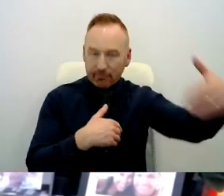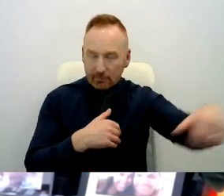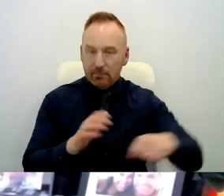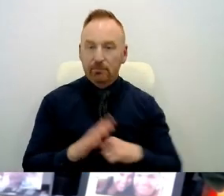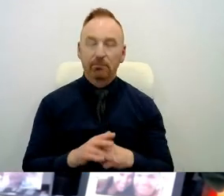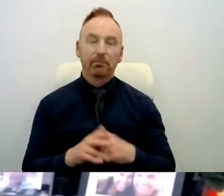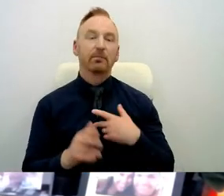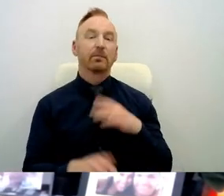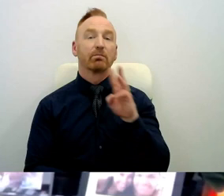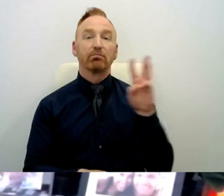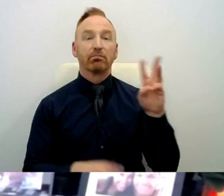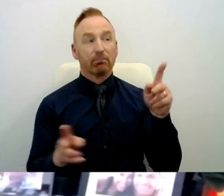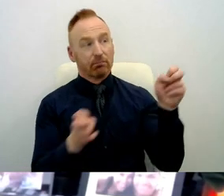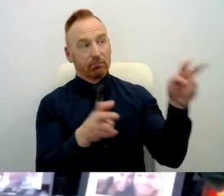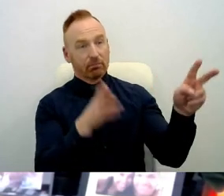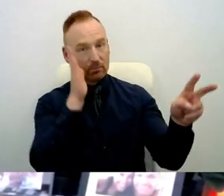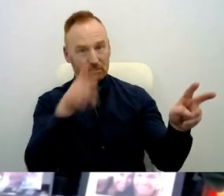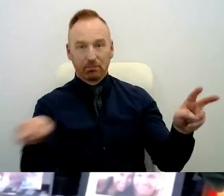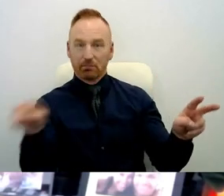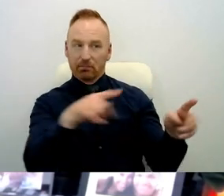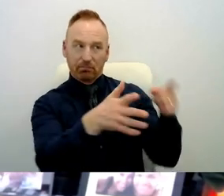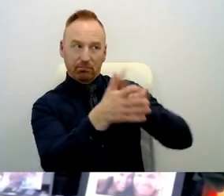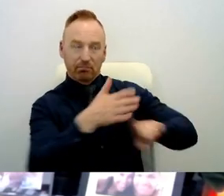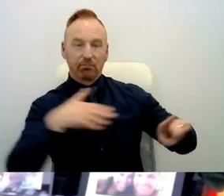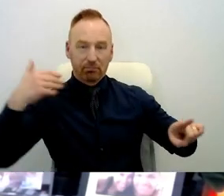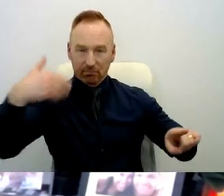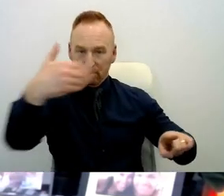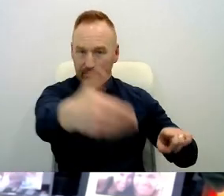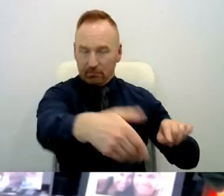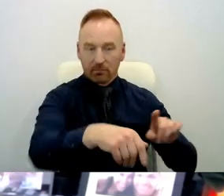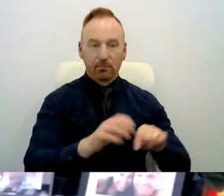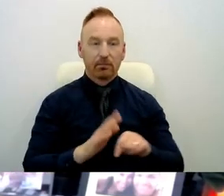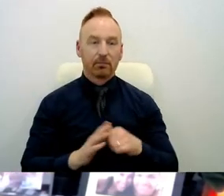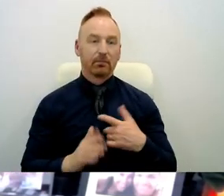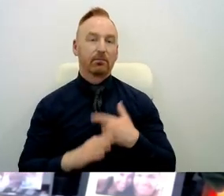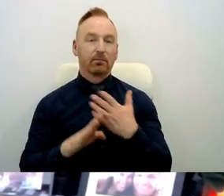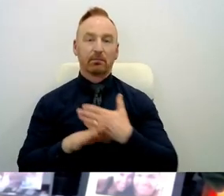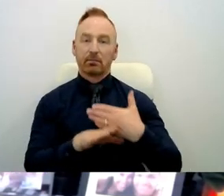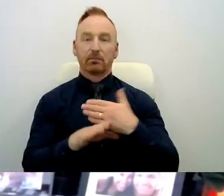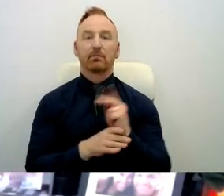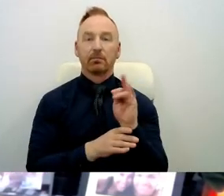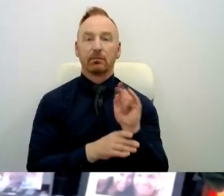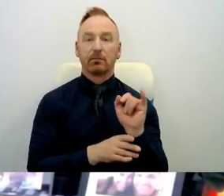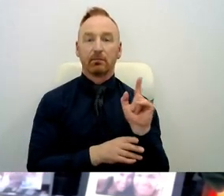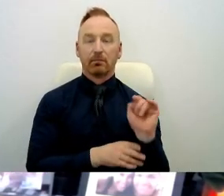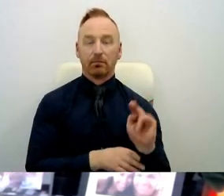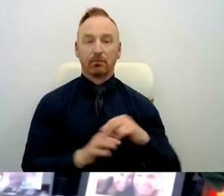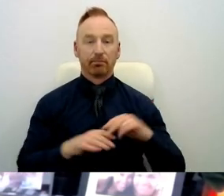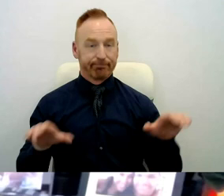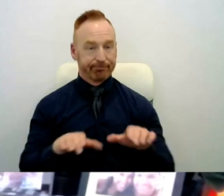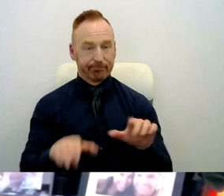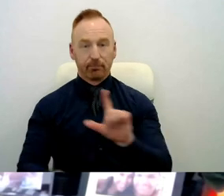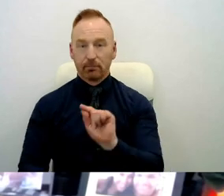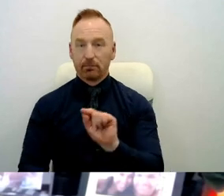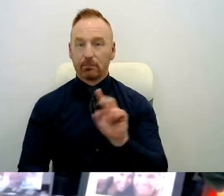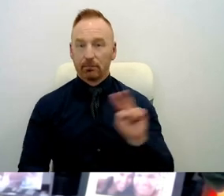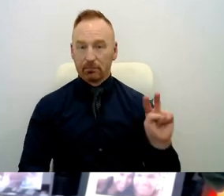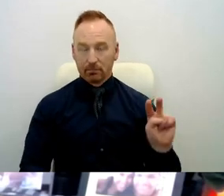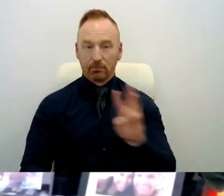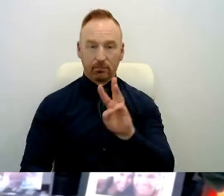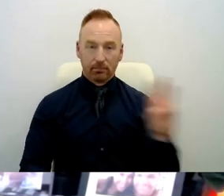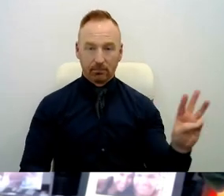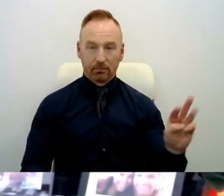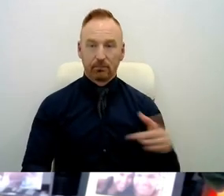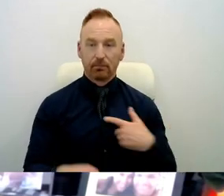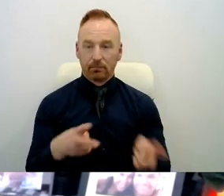coming weeks and months on our website. And I will make sure to share the link to the Anti-Racism in Action 2022 website in